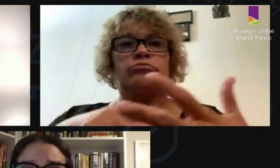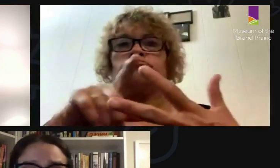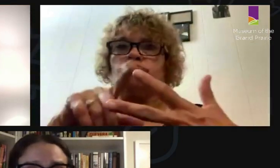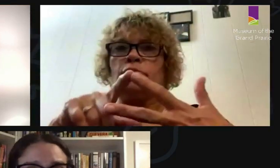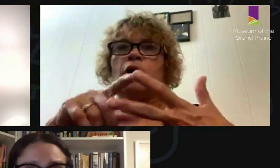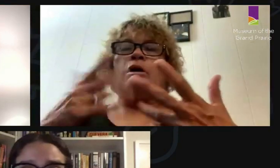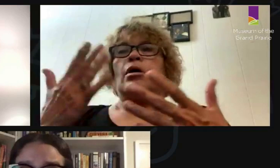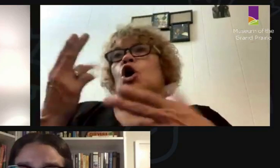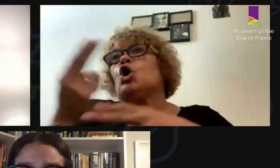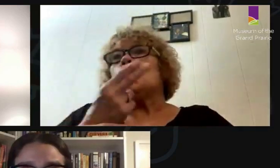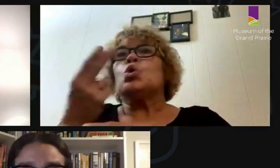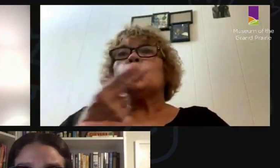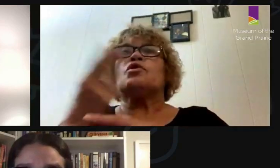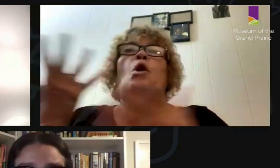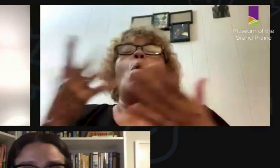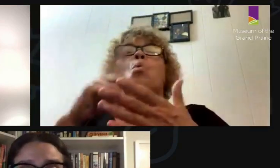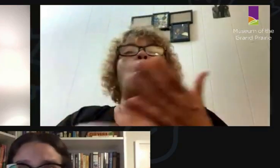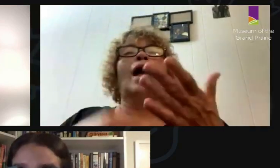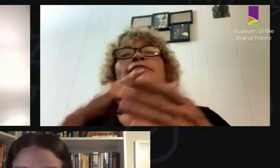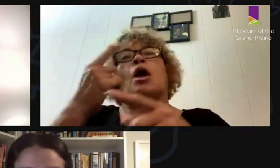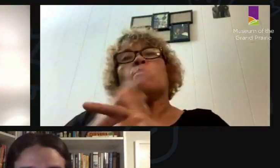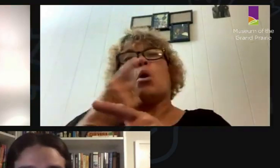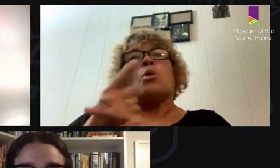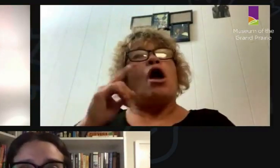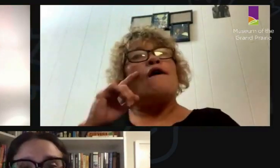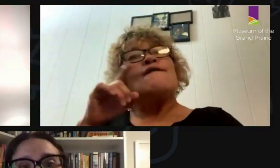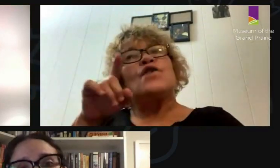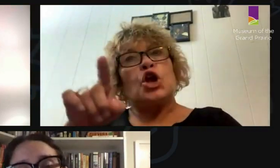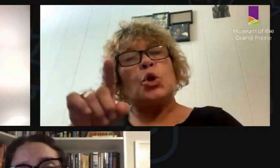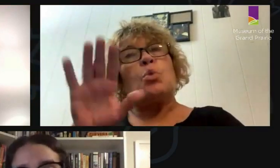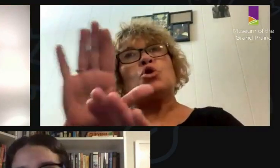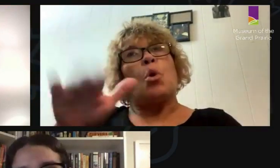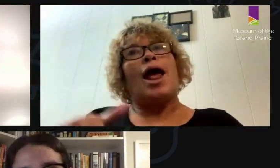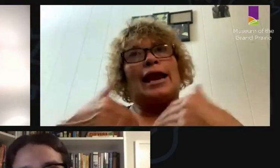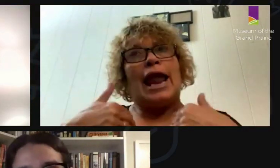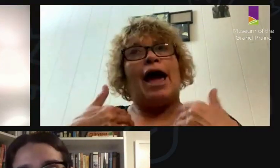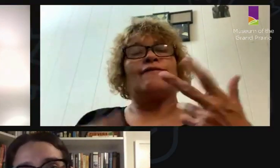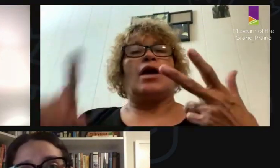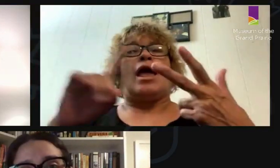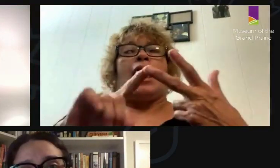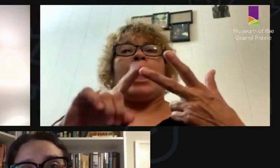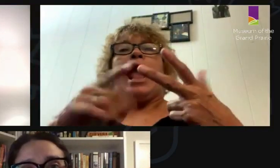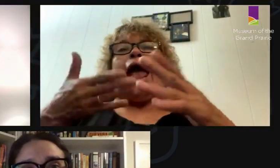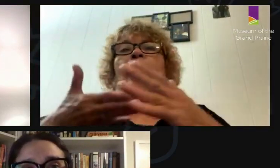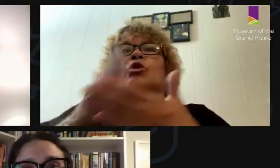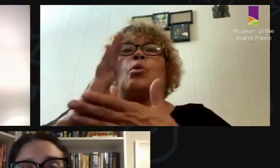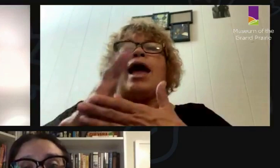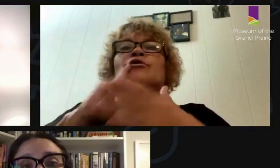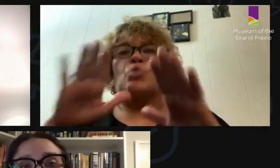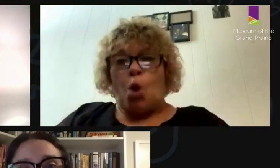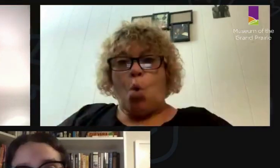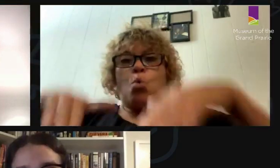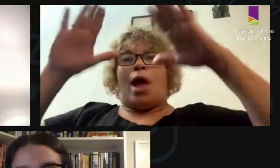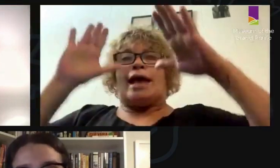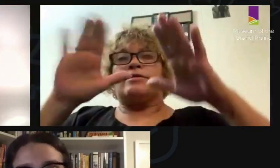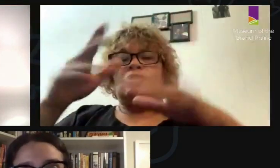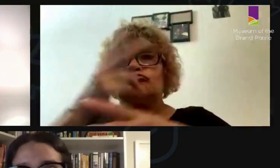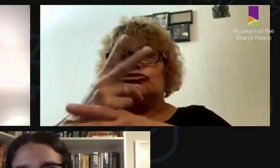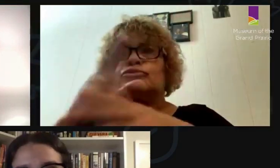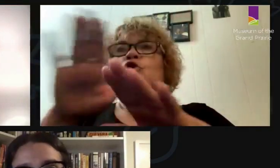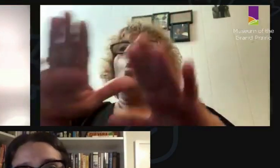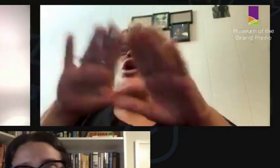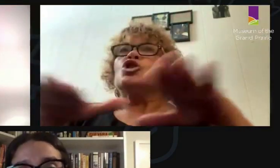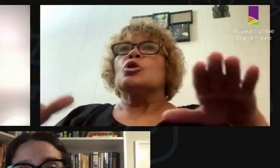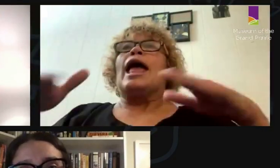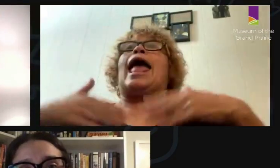the means that are appropriate for you in your moment in life, and the right to raise your children and to create families in